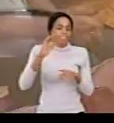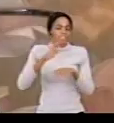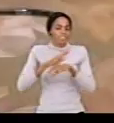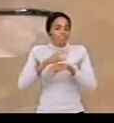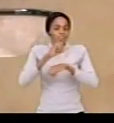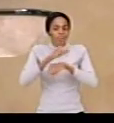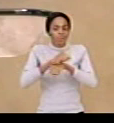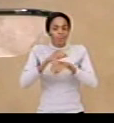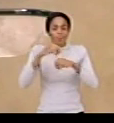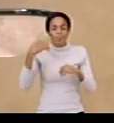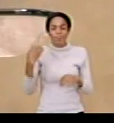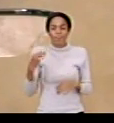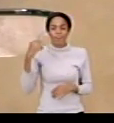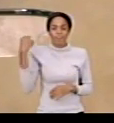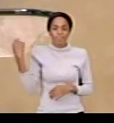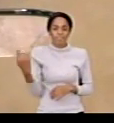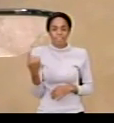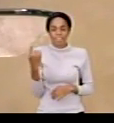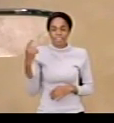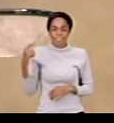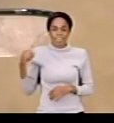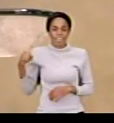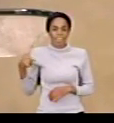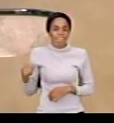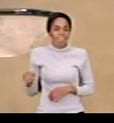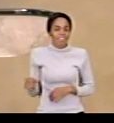in the rock of